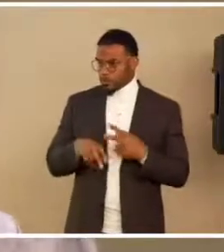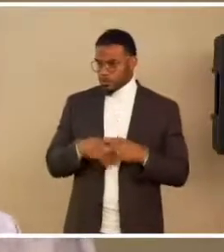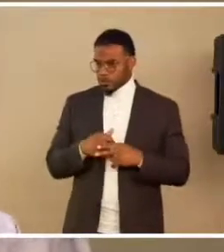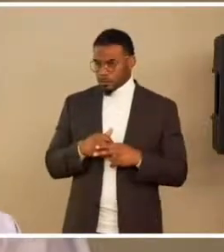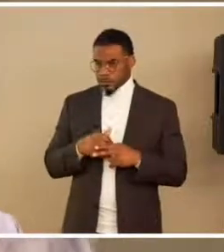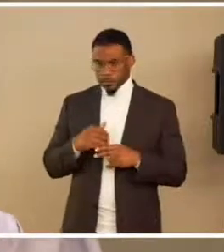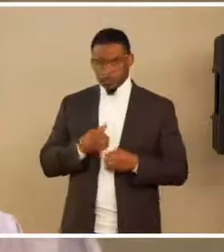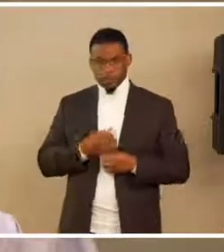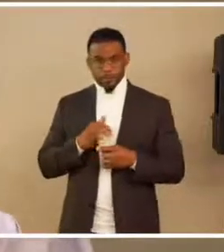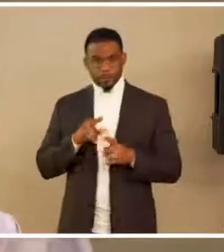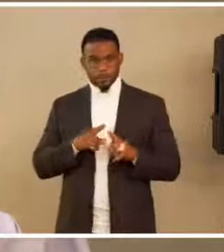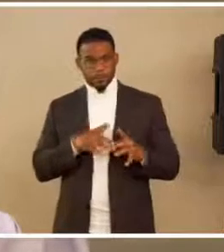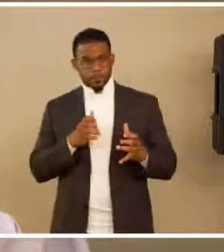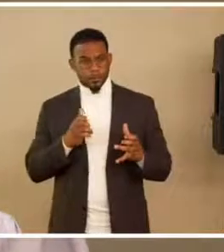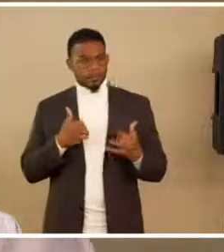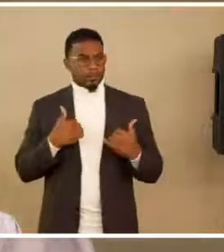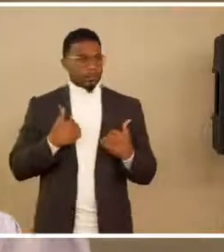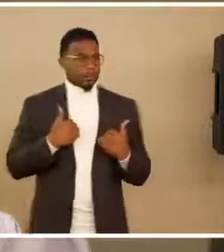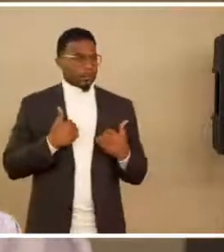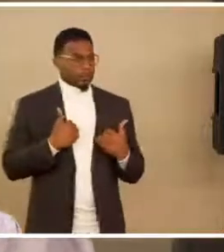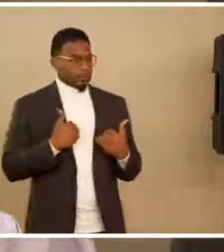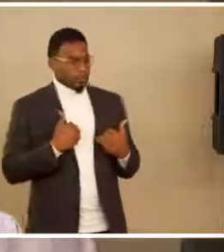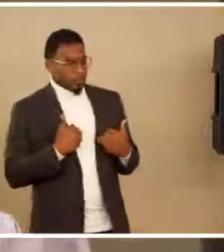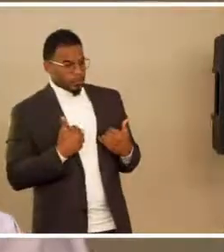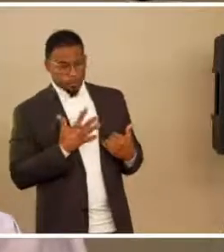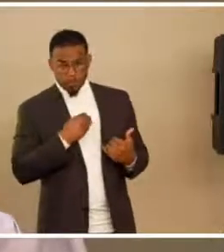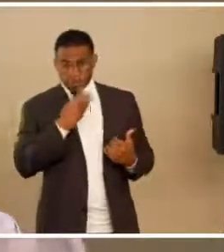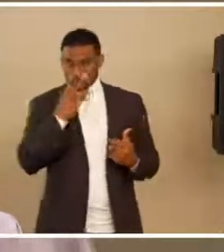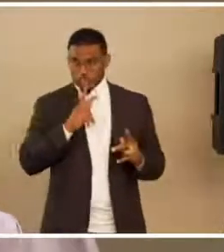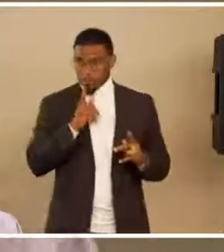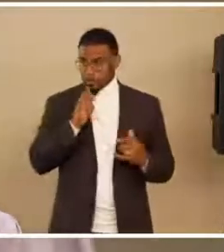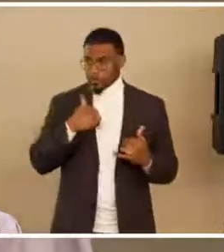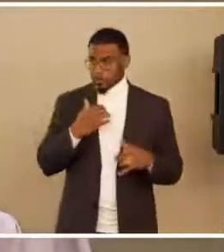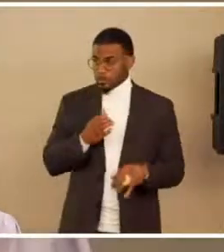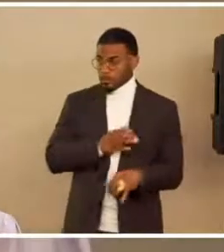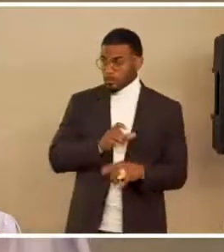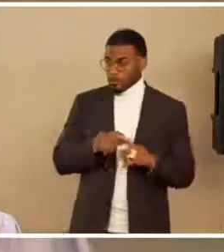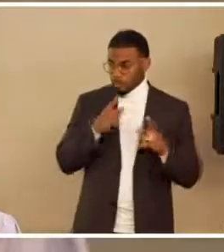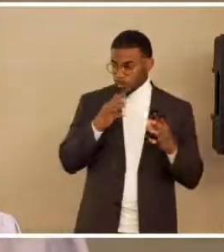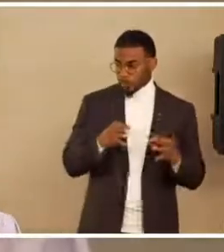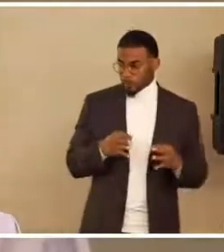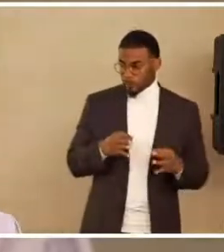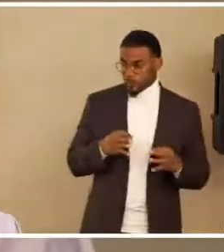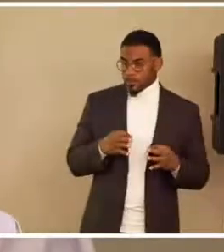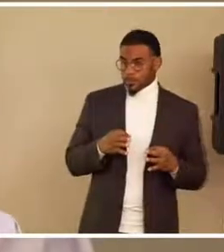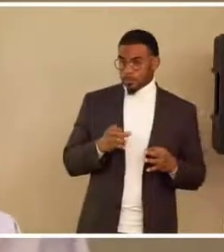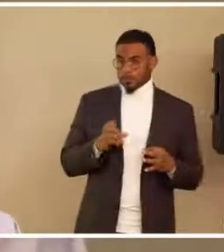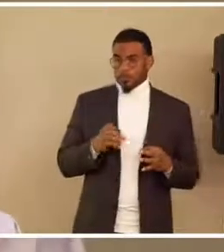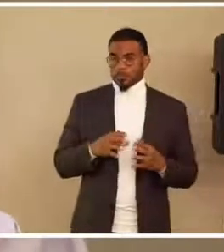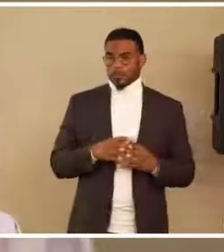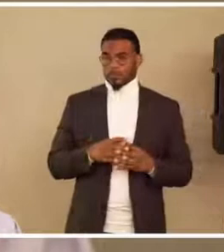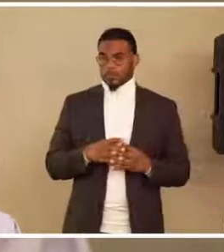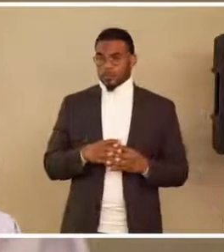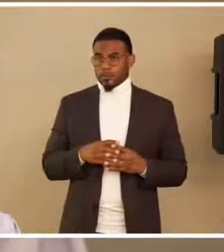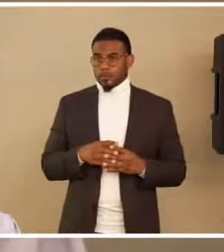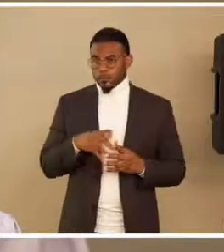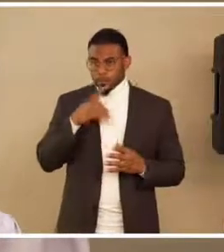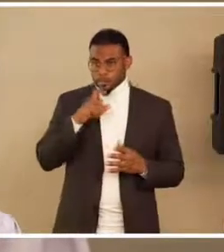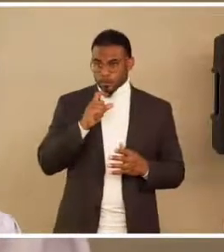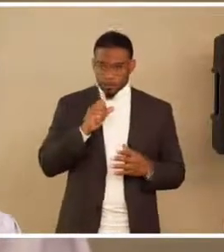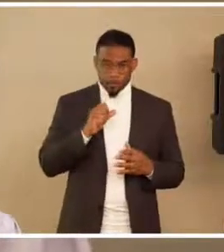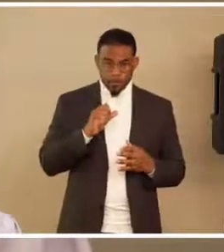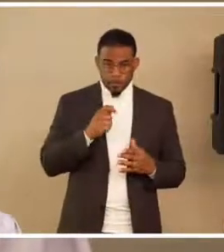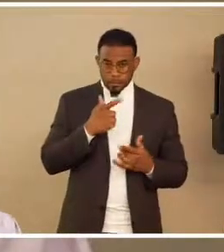of expression. I also wanted to have white people who had power to decide. So, like, because it